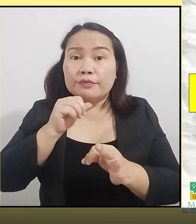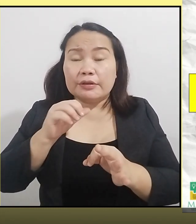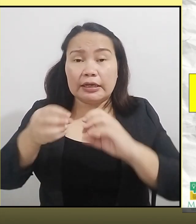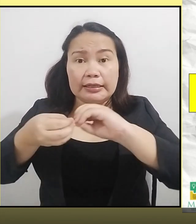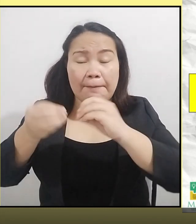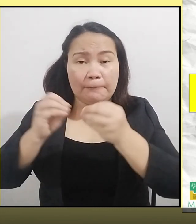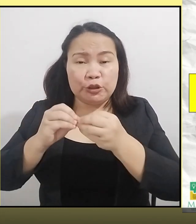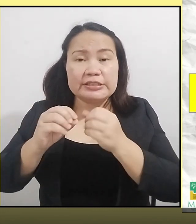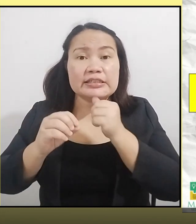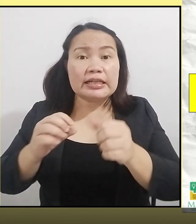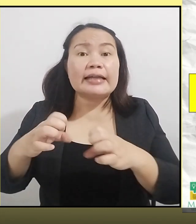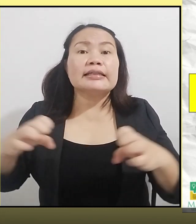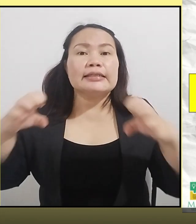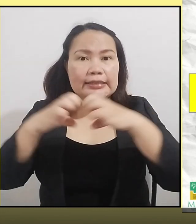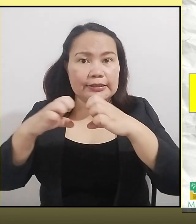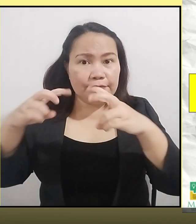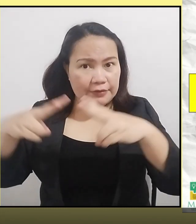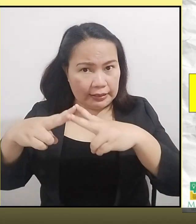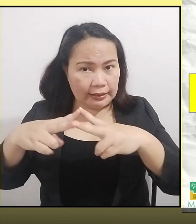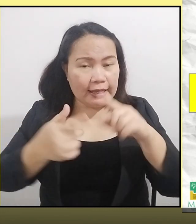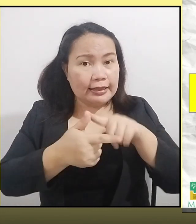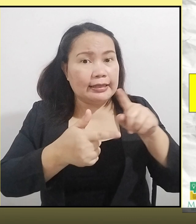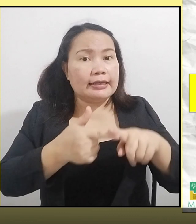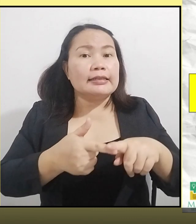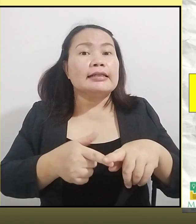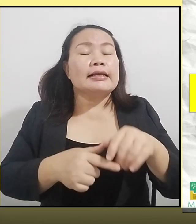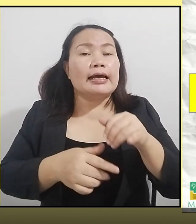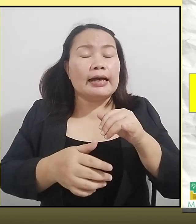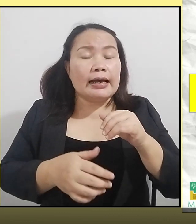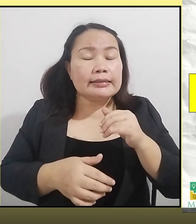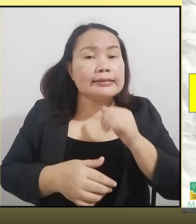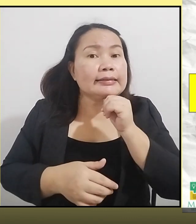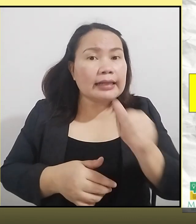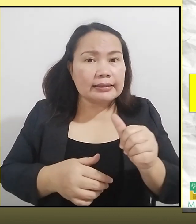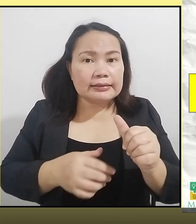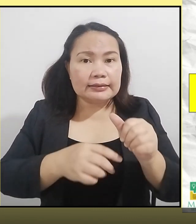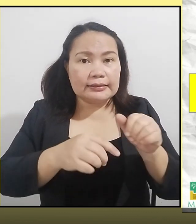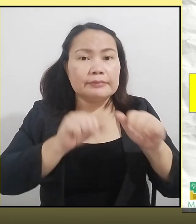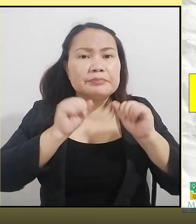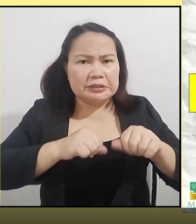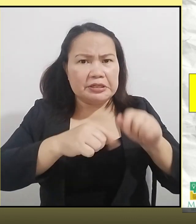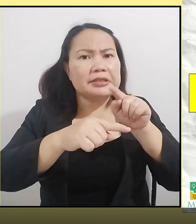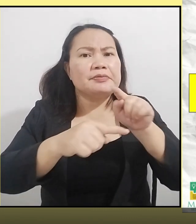is not even, then it is not divisible by 2.